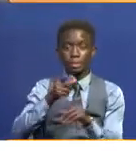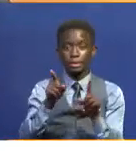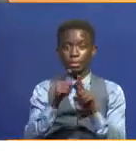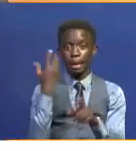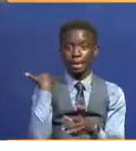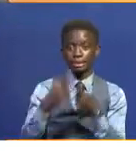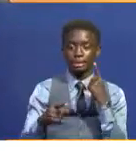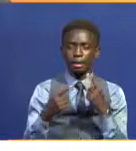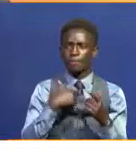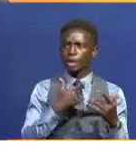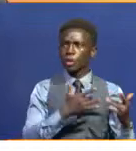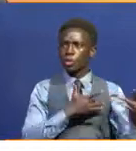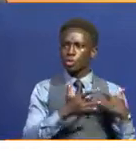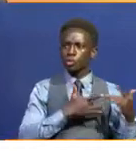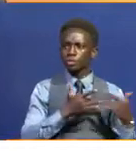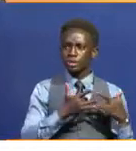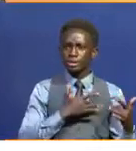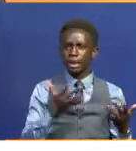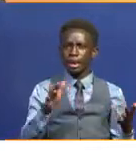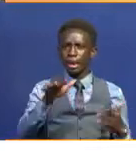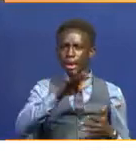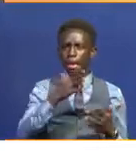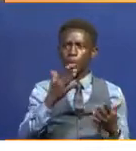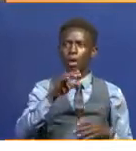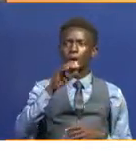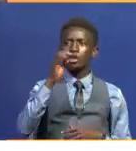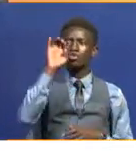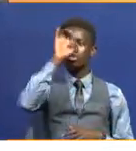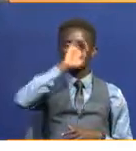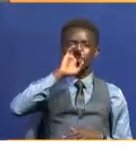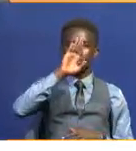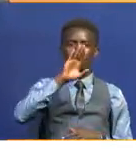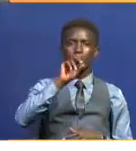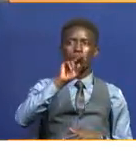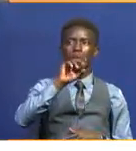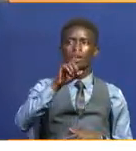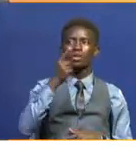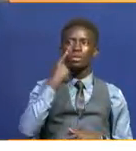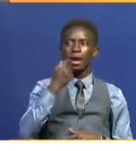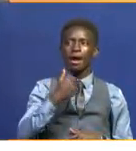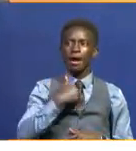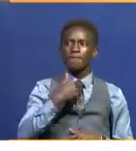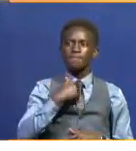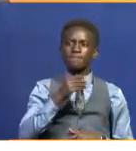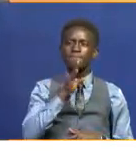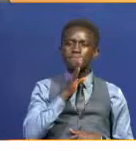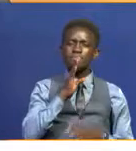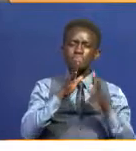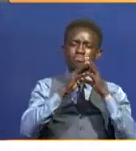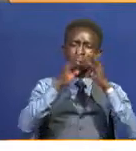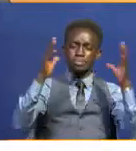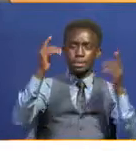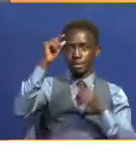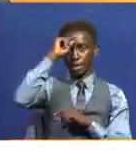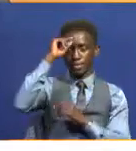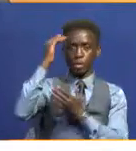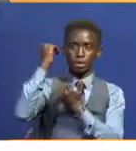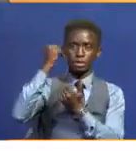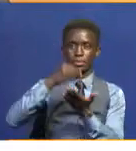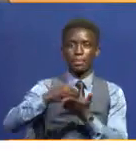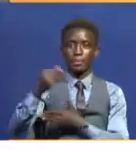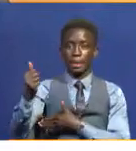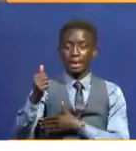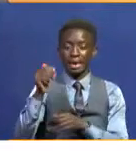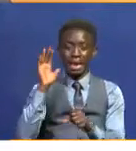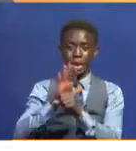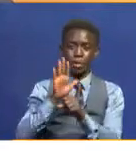there was a lot of concerns around, will the Eurobond get repaid? There's all this huge debt that the government is expected to pay. So a lot of investors,